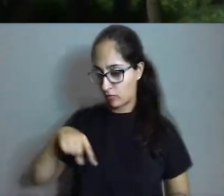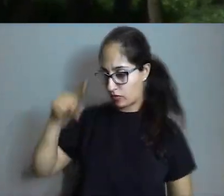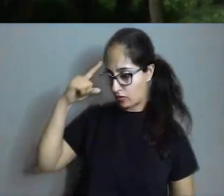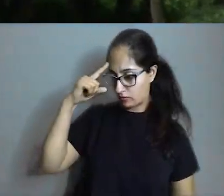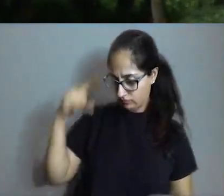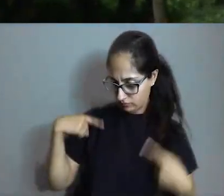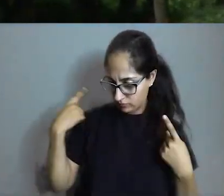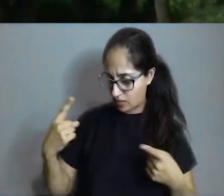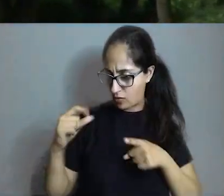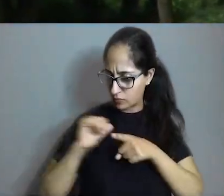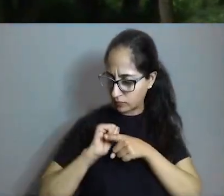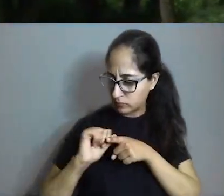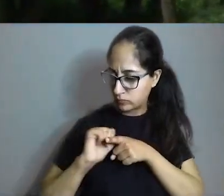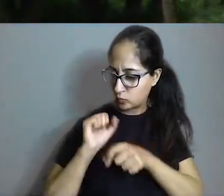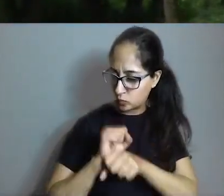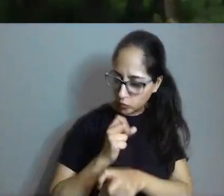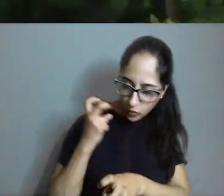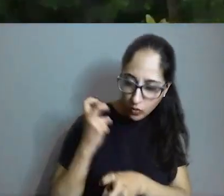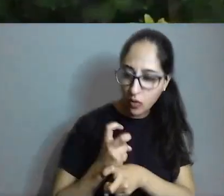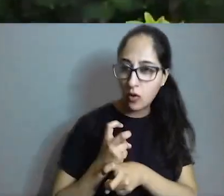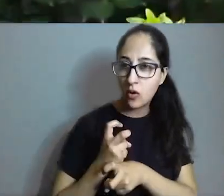there was a real concern that